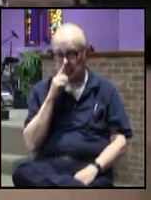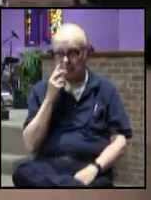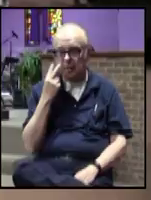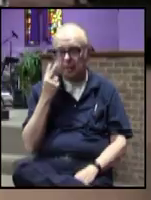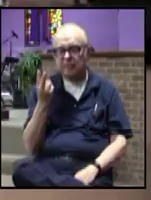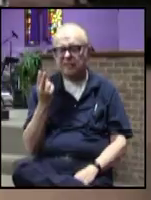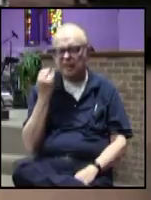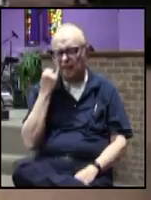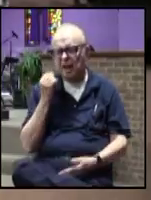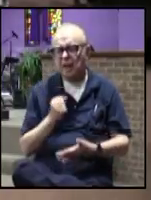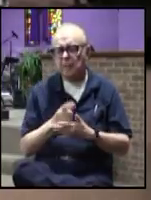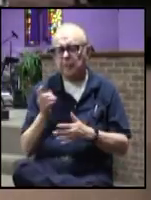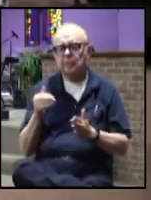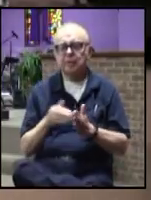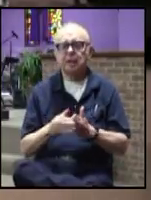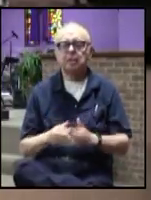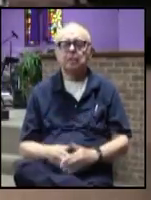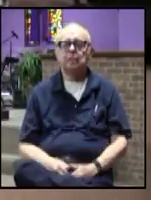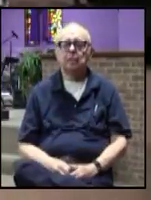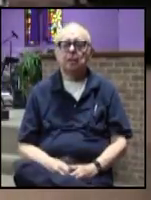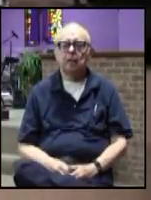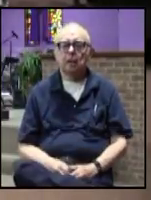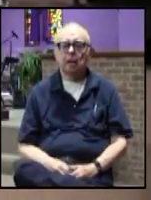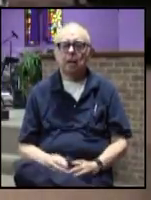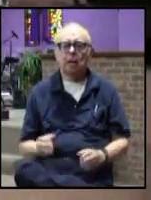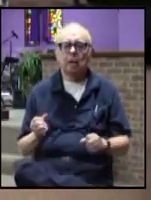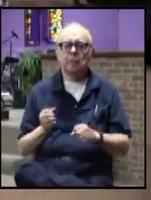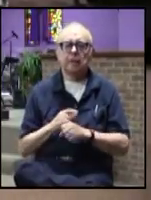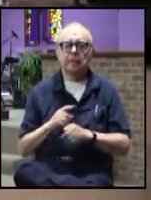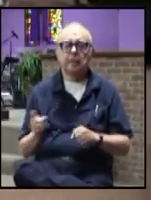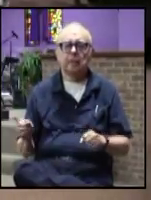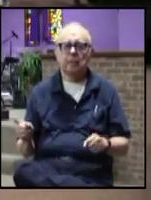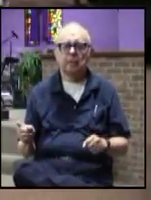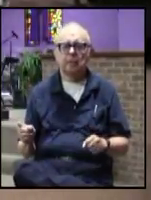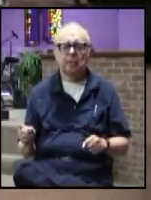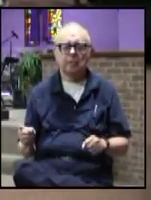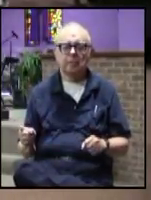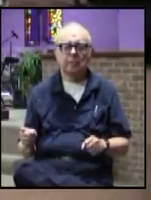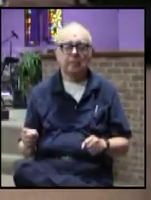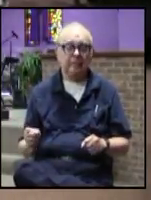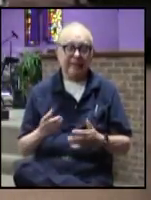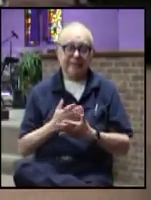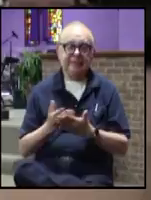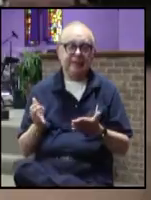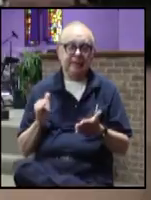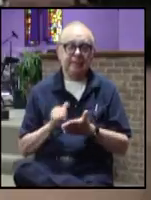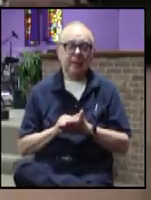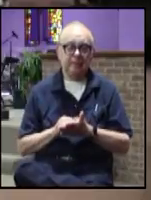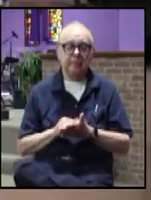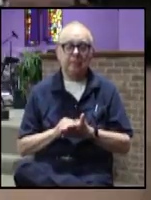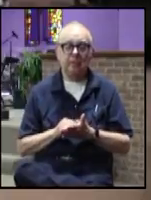See if I help you again. And so we get these inconveniences.